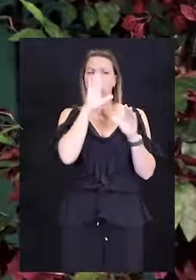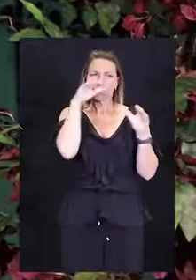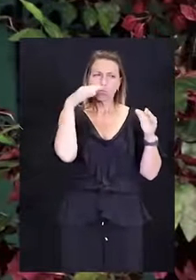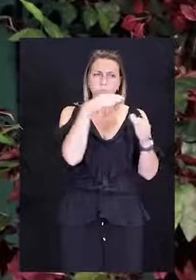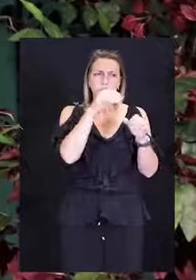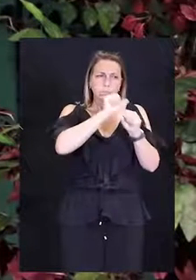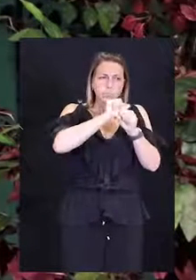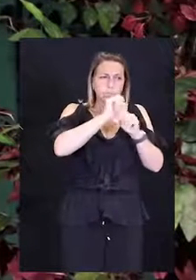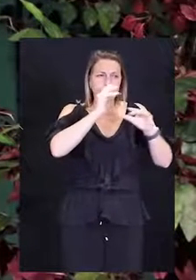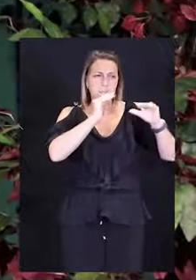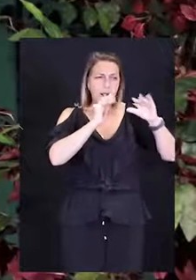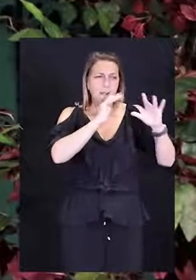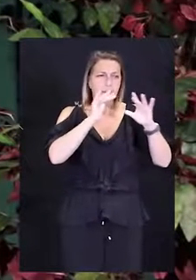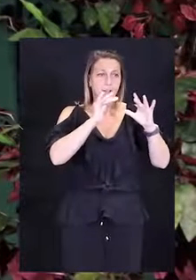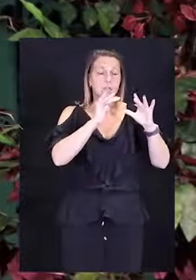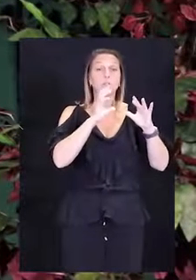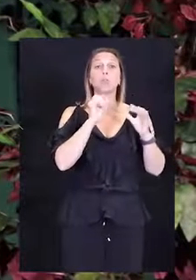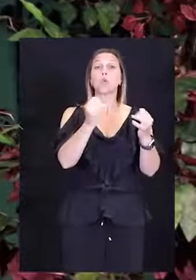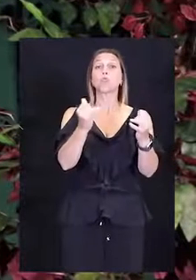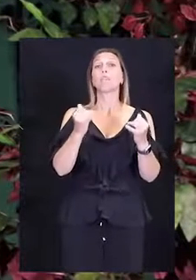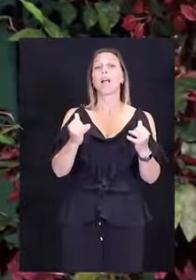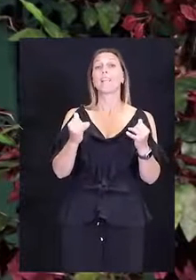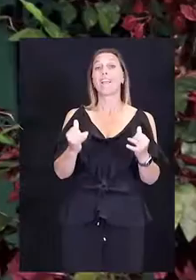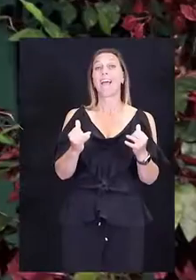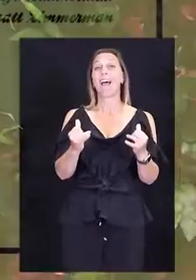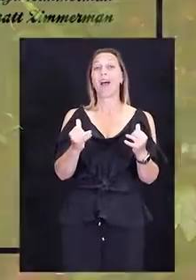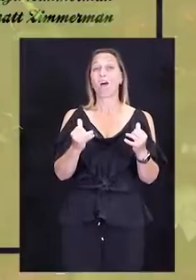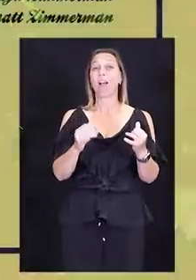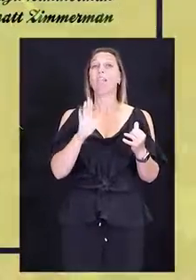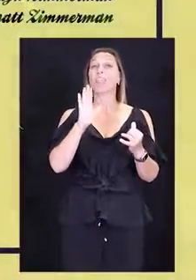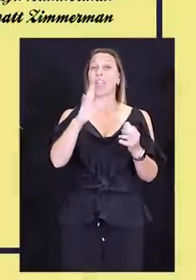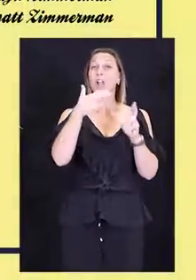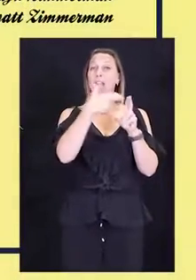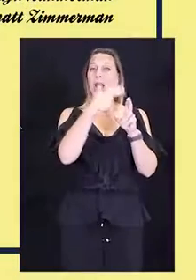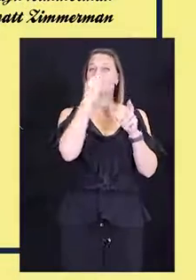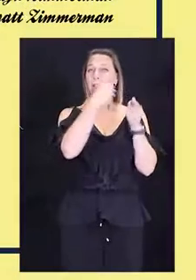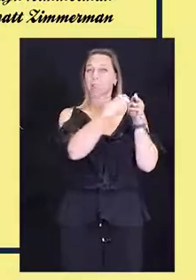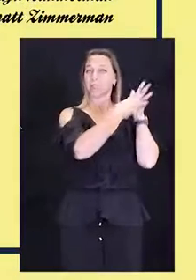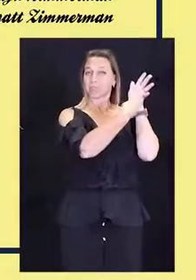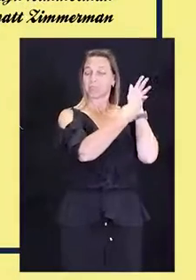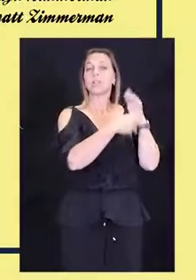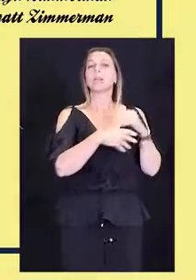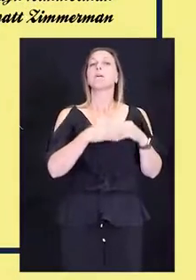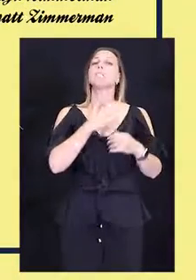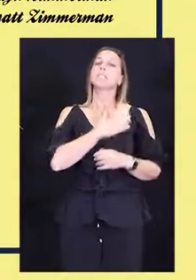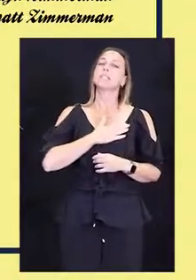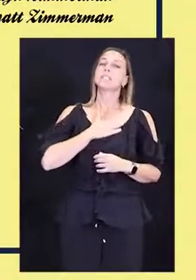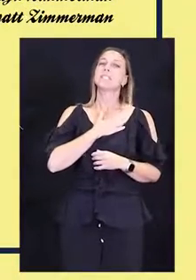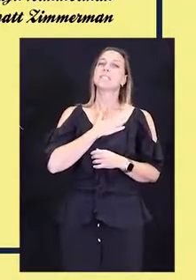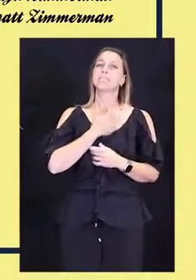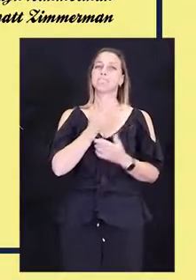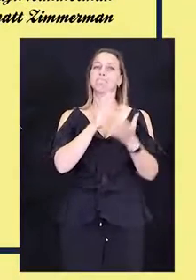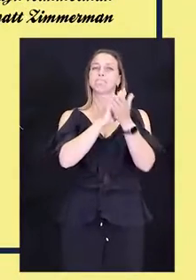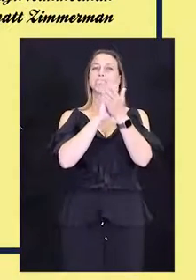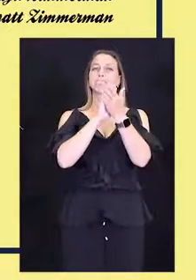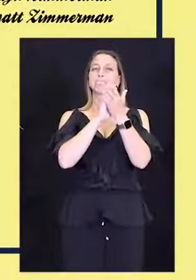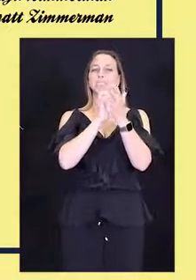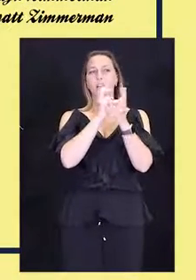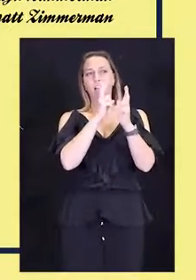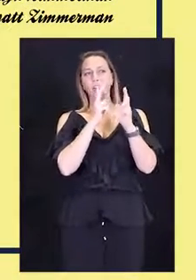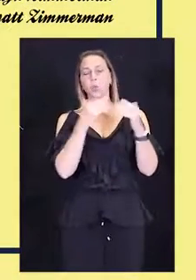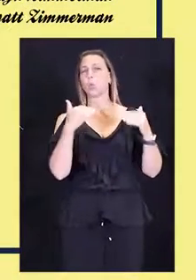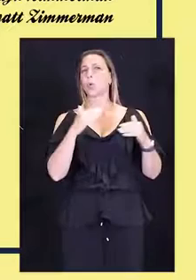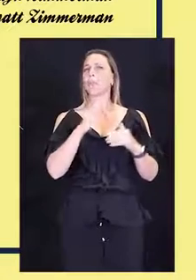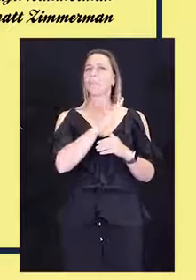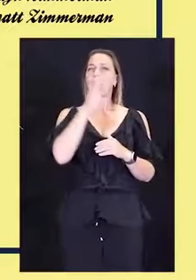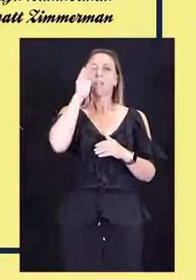amount of discipline and balance. So at this time, while their name appears in front of you, I would like us to reflect on the